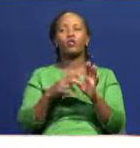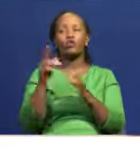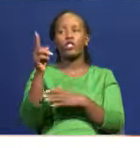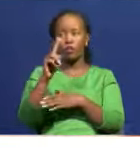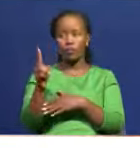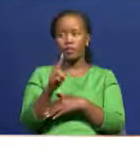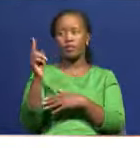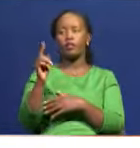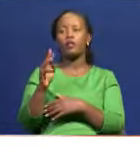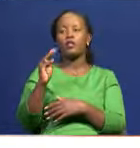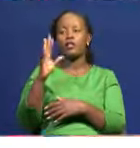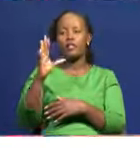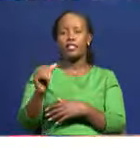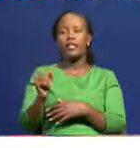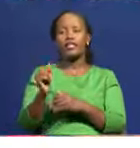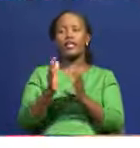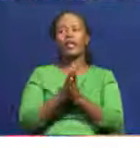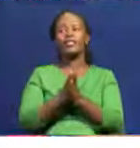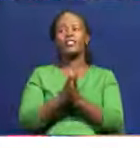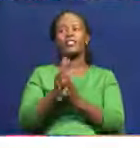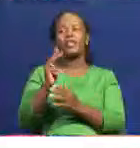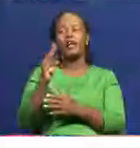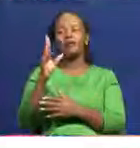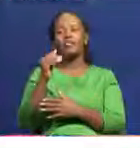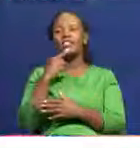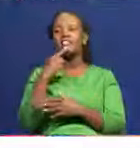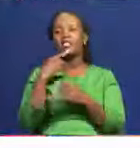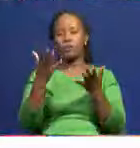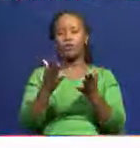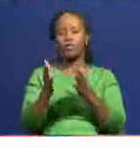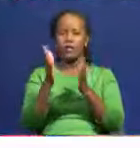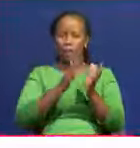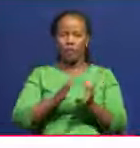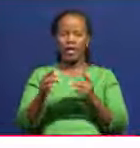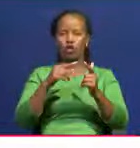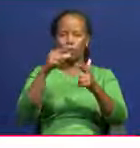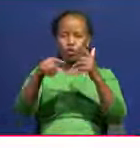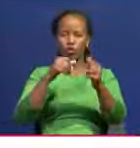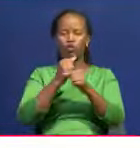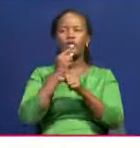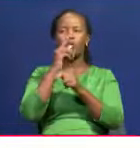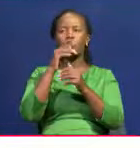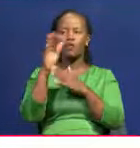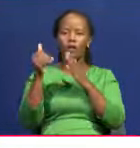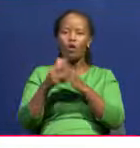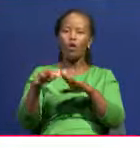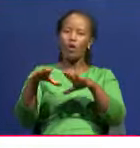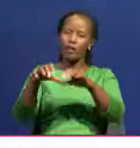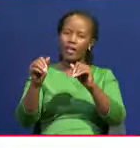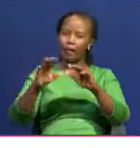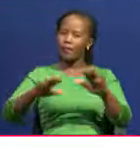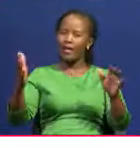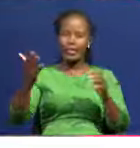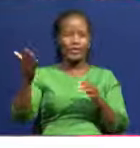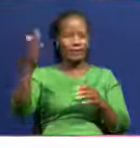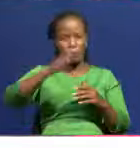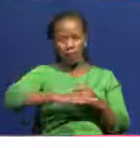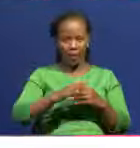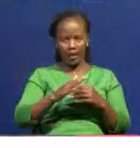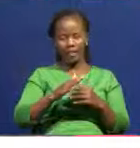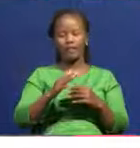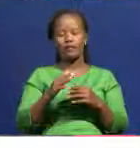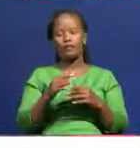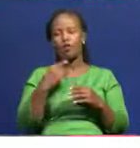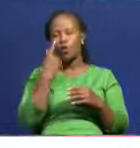the area MCA Waithera Chege, said plans are underway to repossess all public land in the area which are acquired illegally